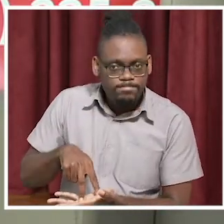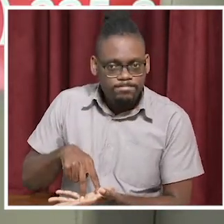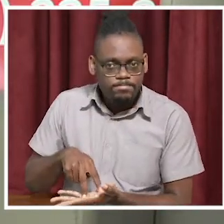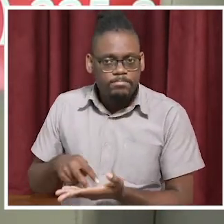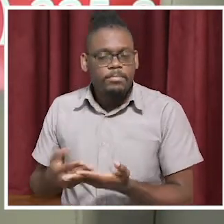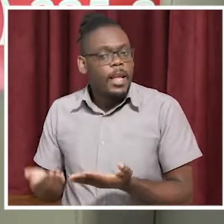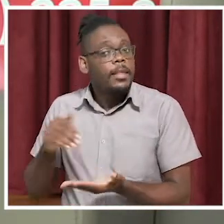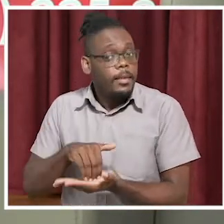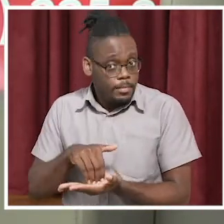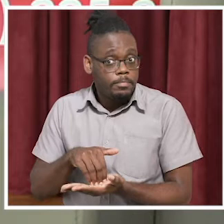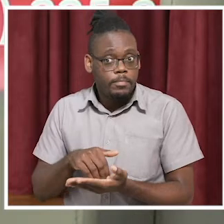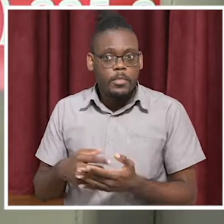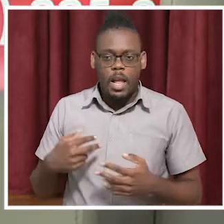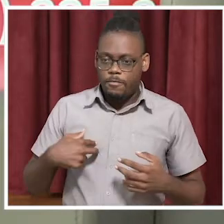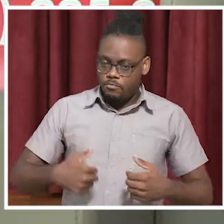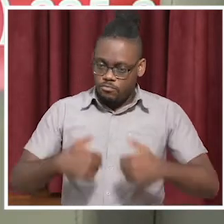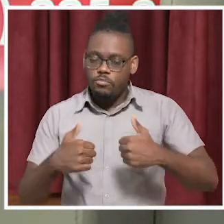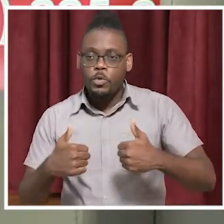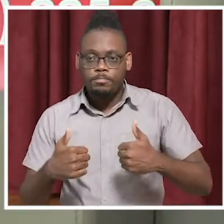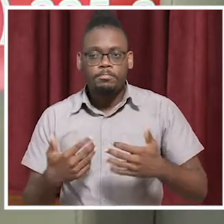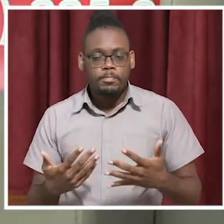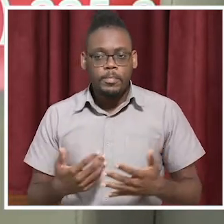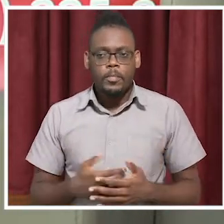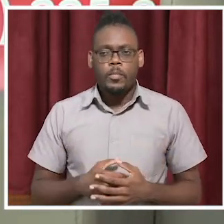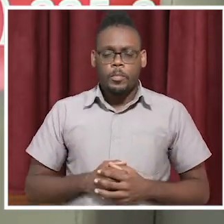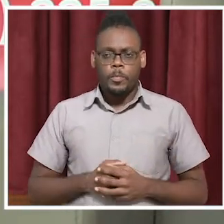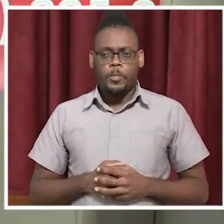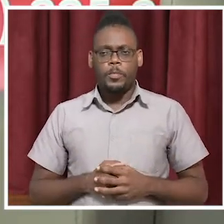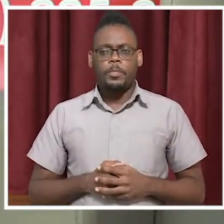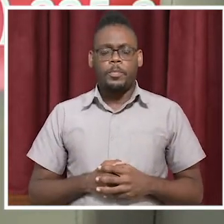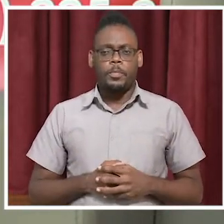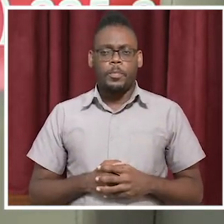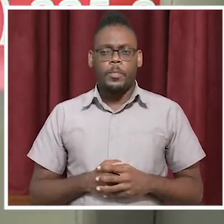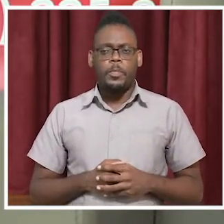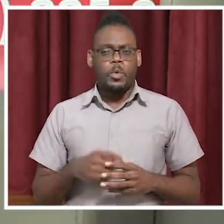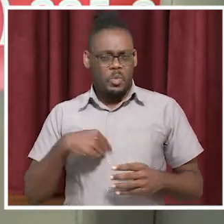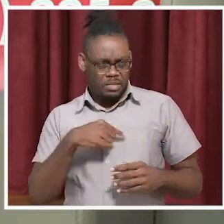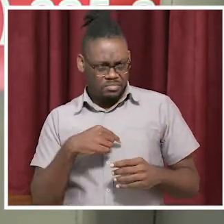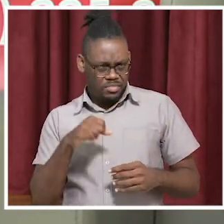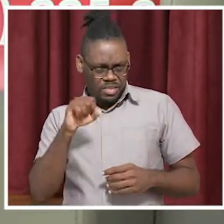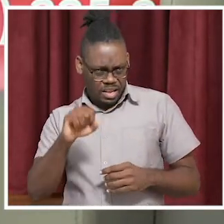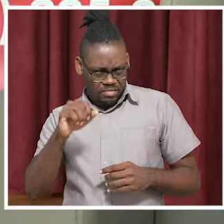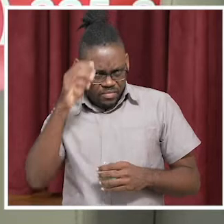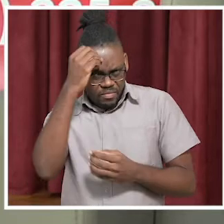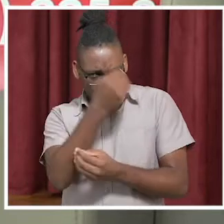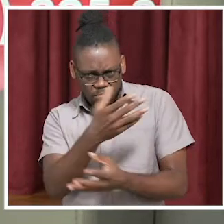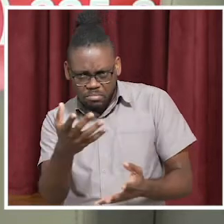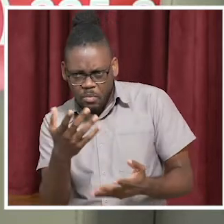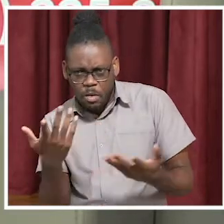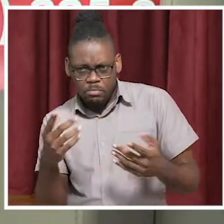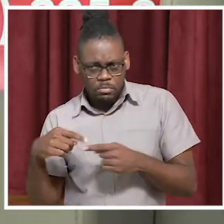of a dollar value that we would have distributed, we can say over the last 5 years, mm-hmm. the